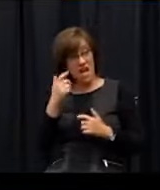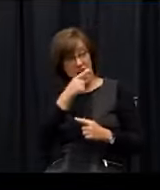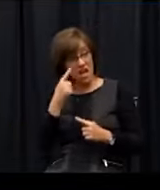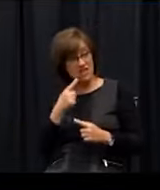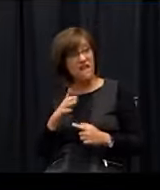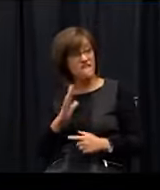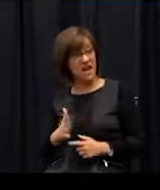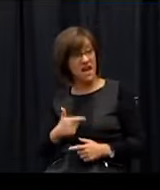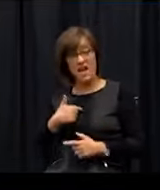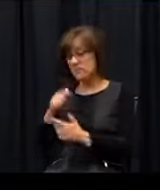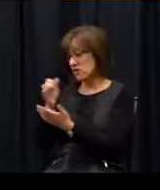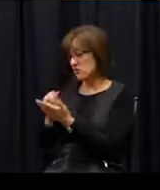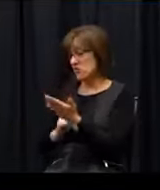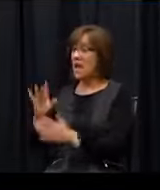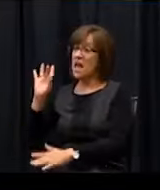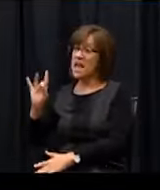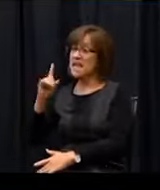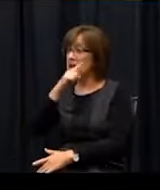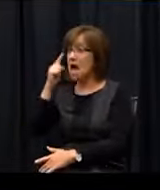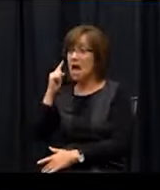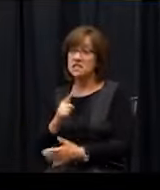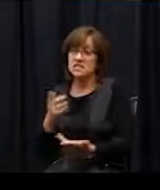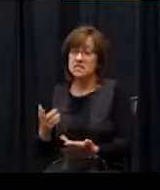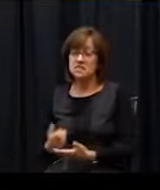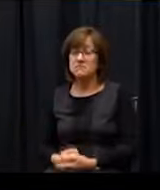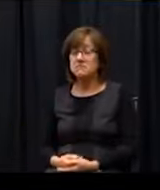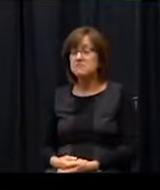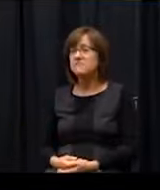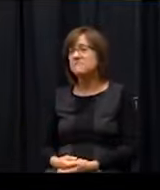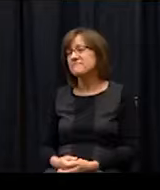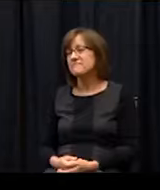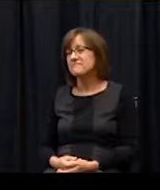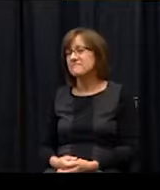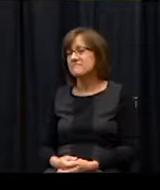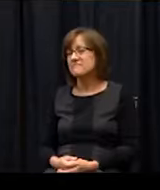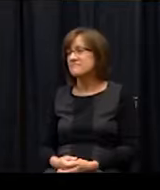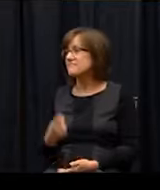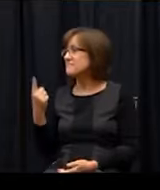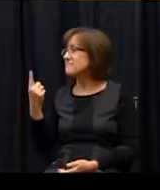do it my way. Was there a hand over here?